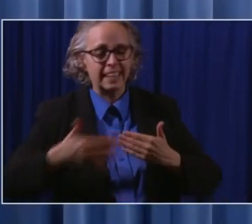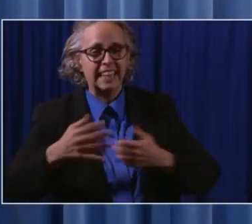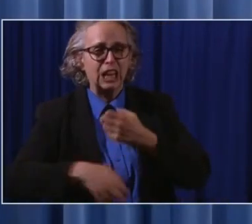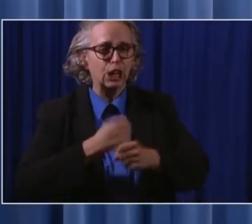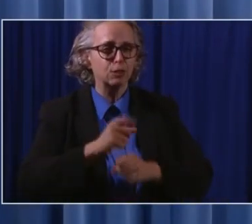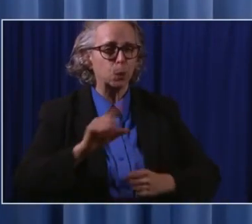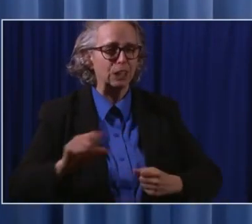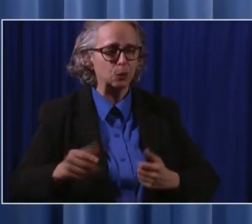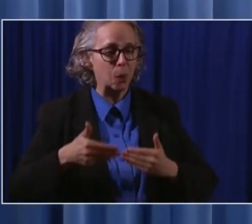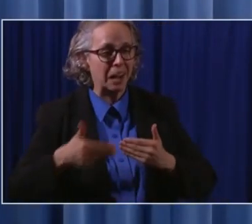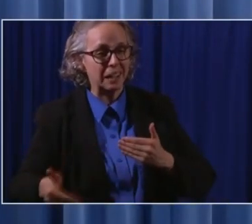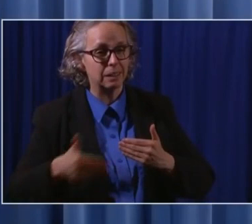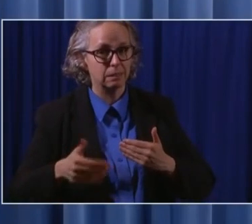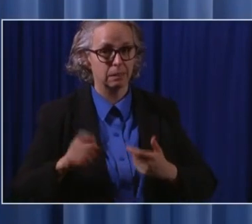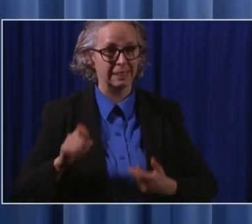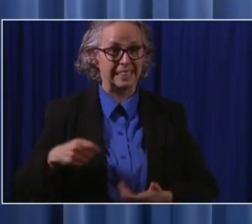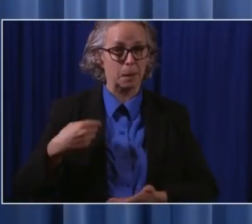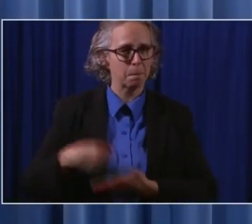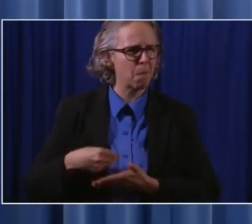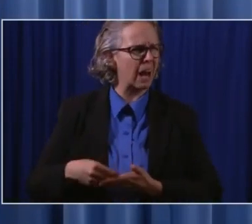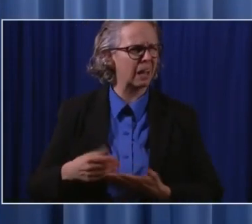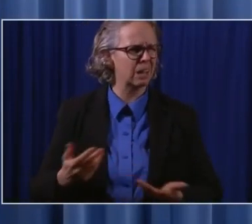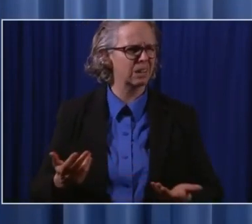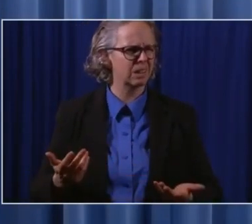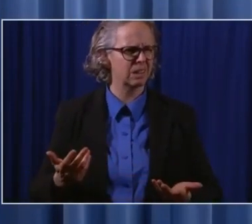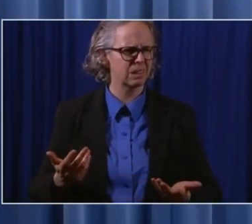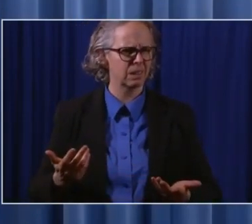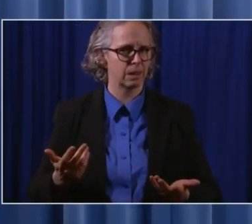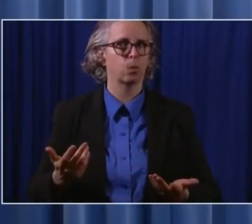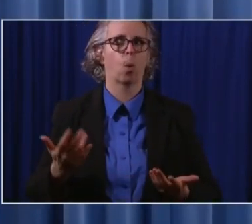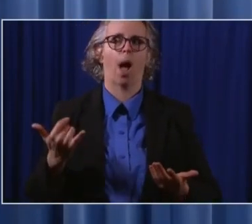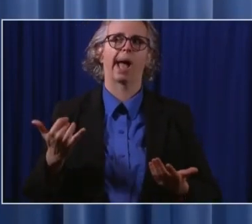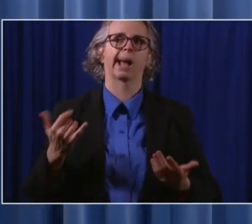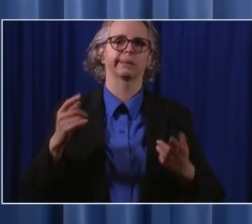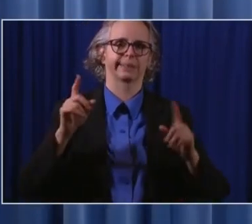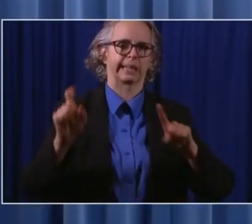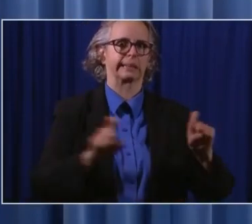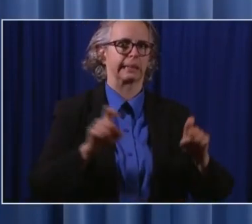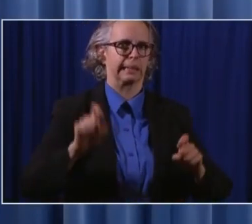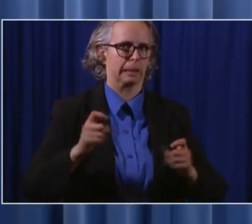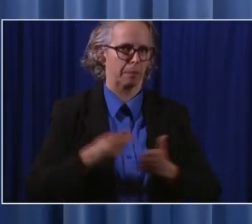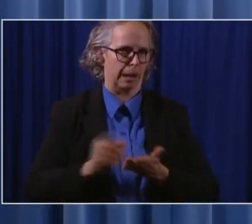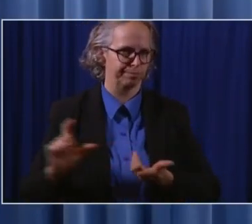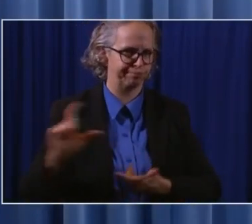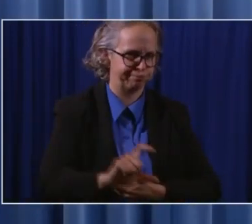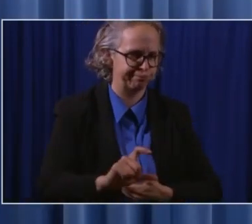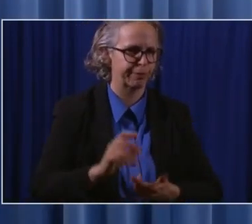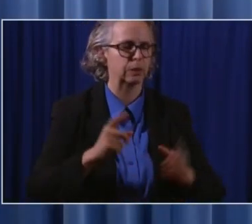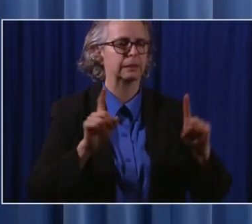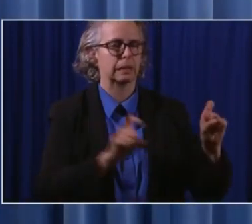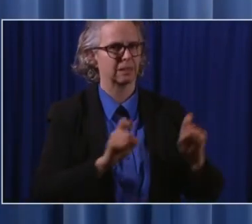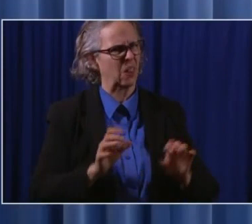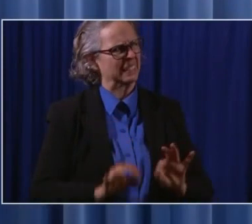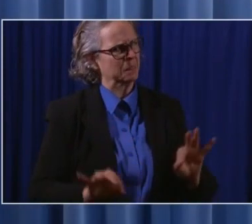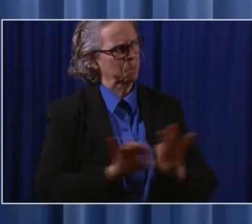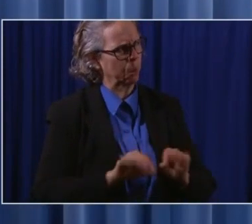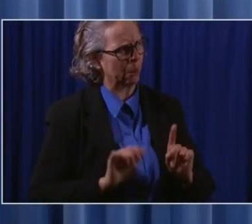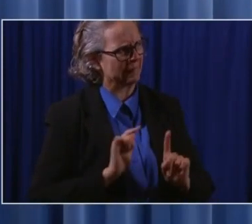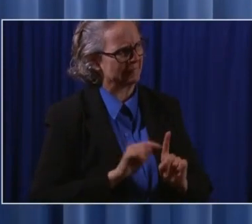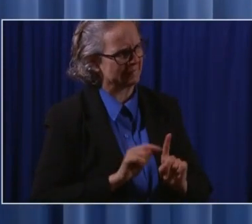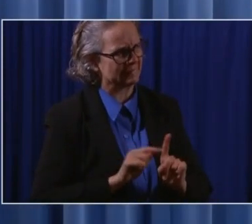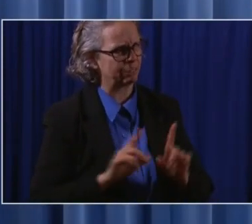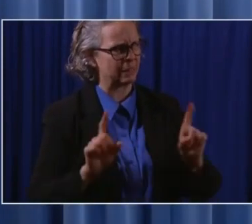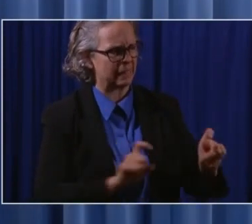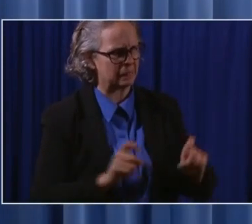testing so that we never have to slow down is going to be very, very important. Testing is